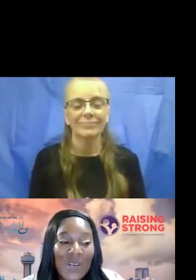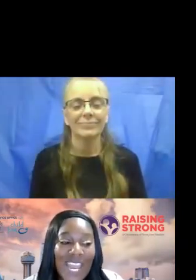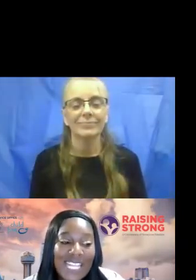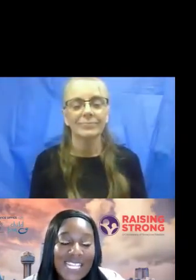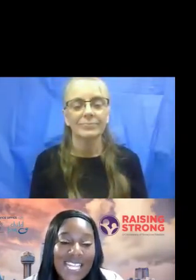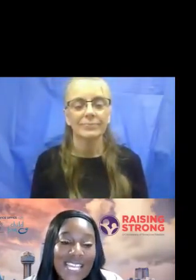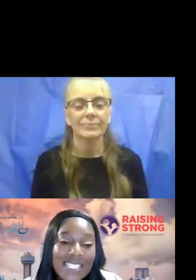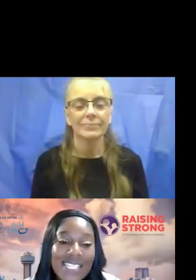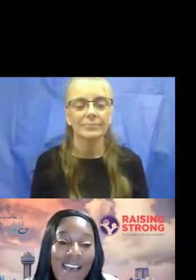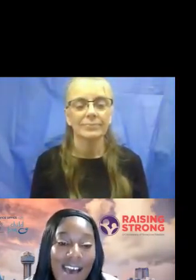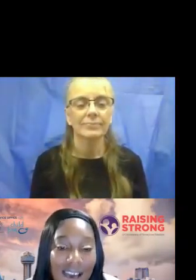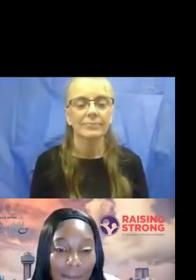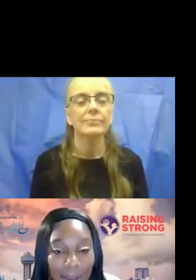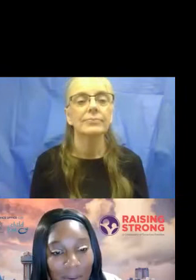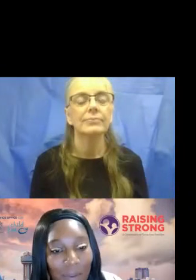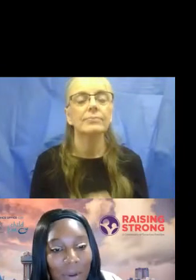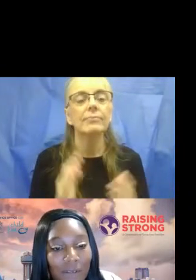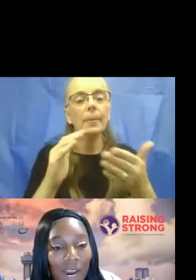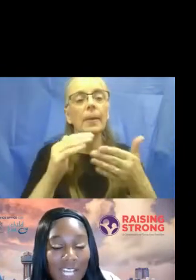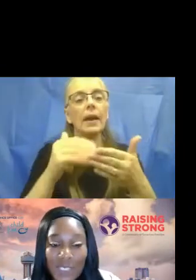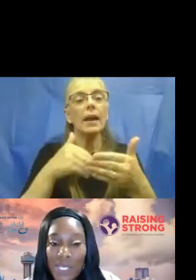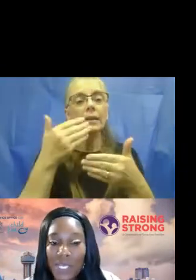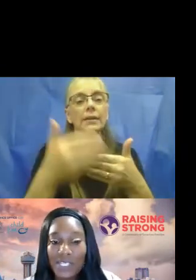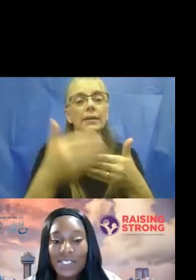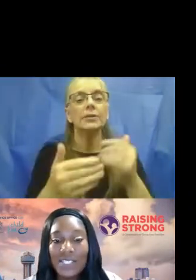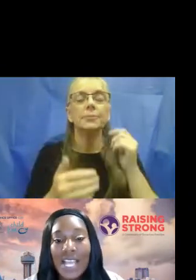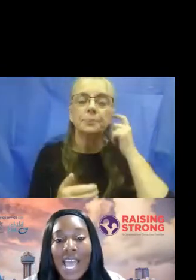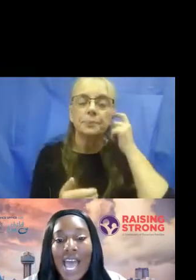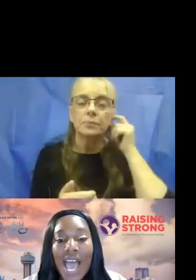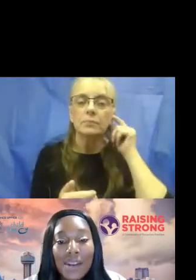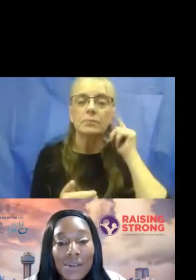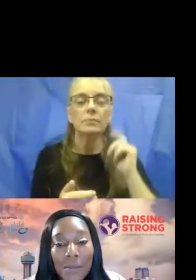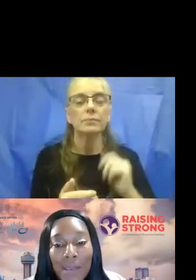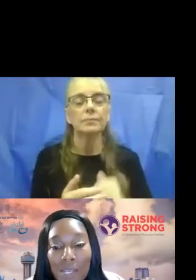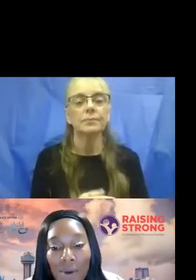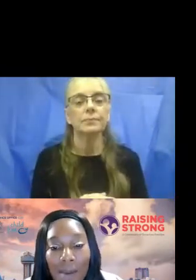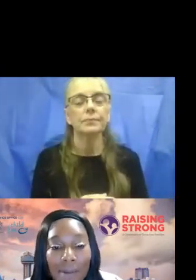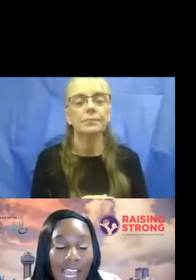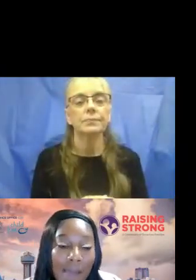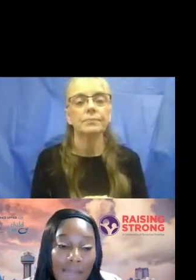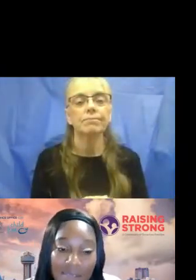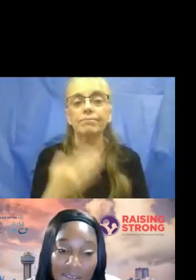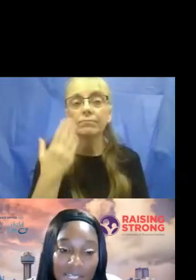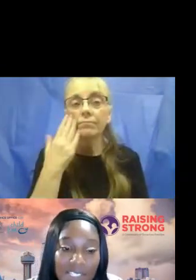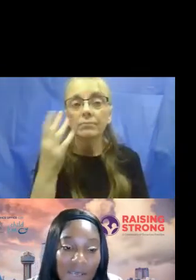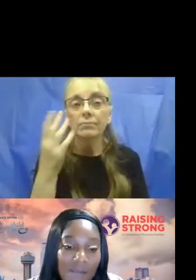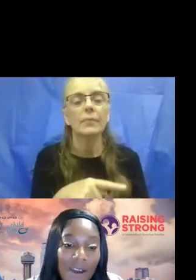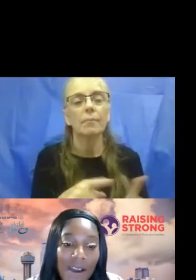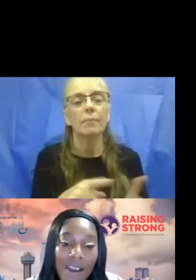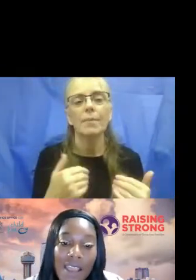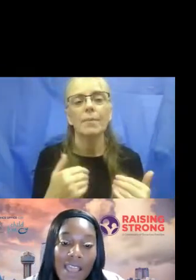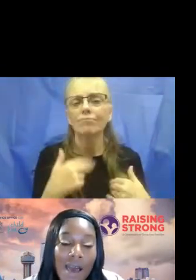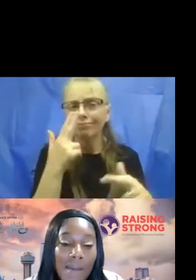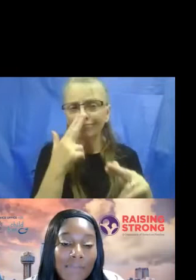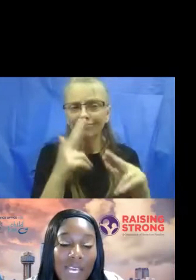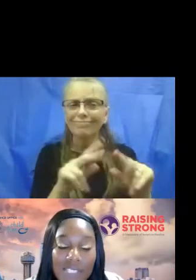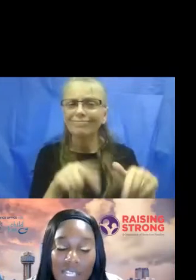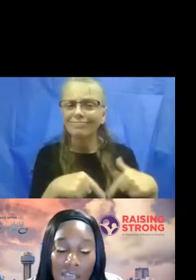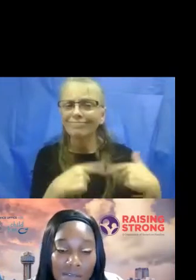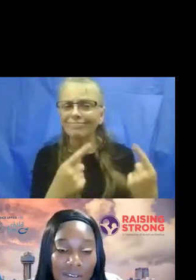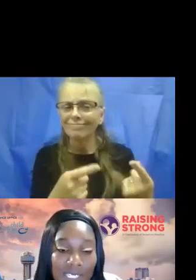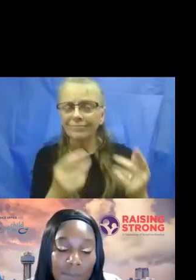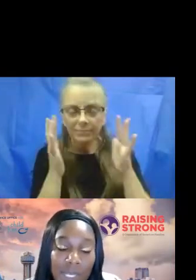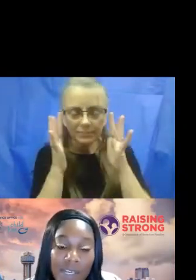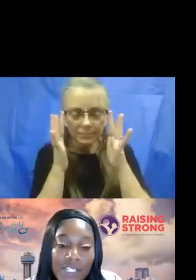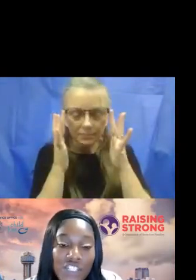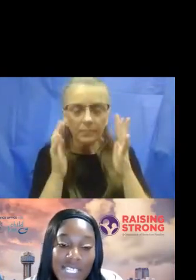Okay, great. Next up for our speakers. I don't know about you all, but I'm having fun so far. Loved hearing